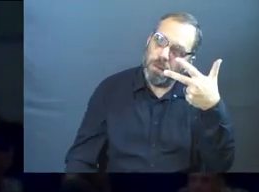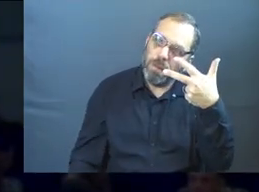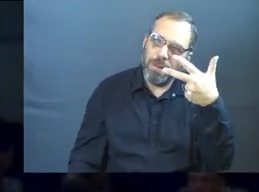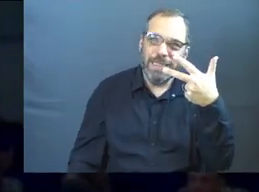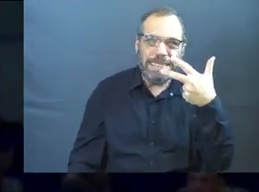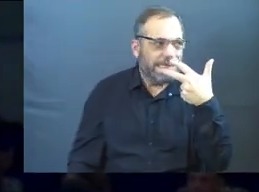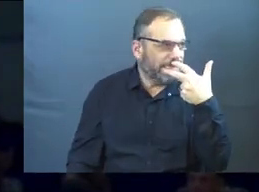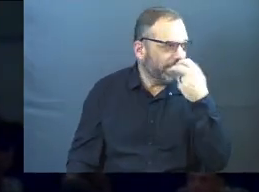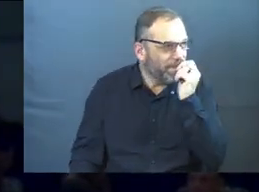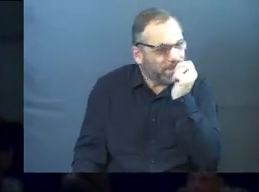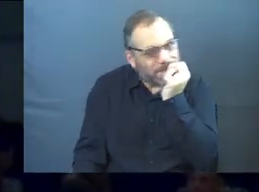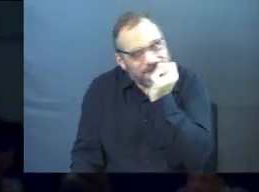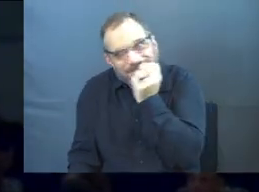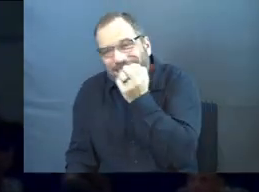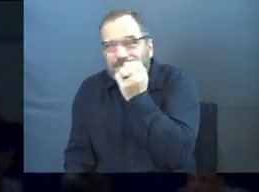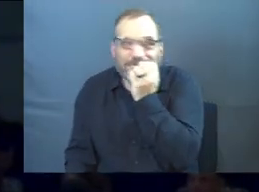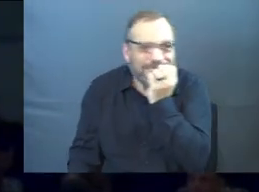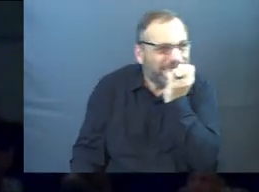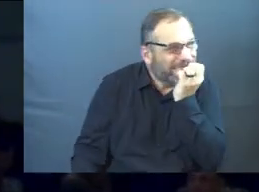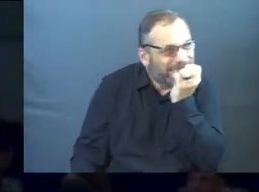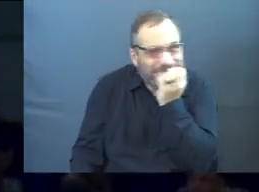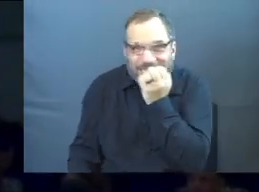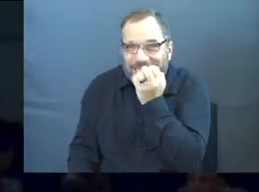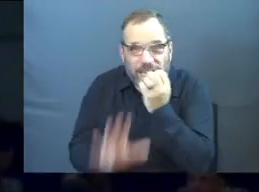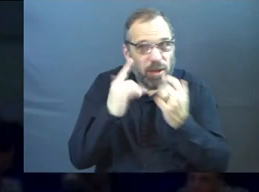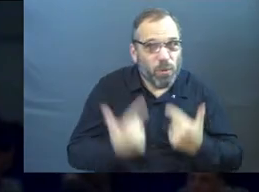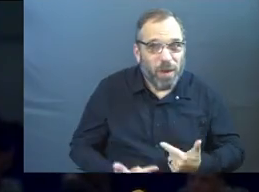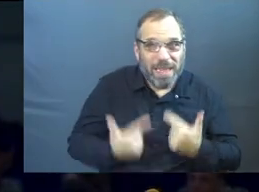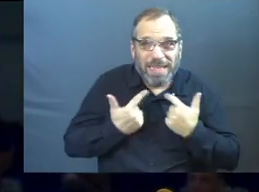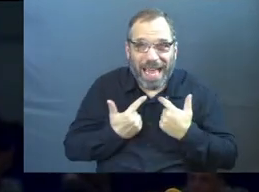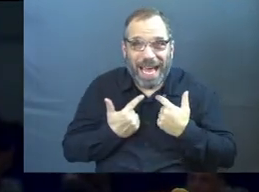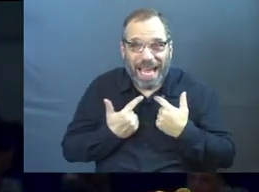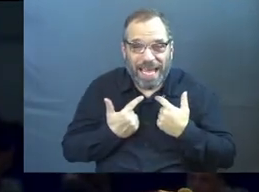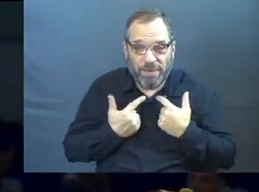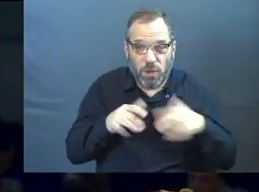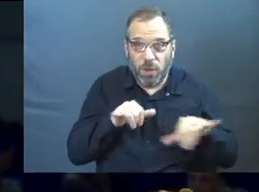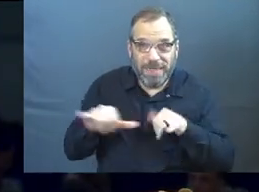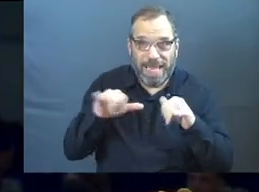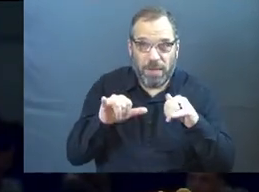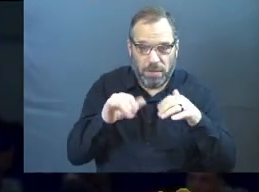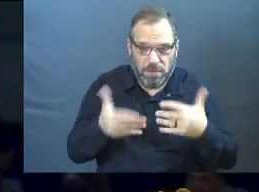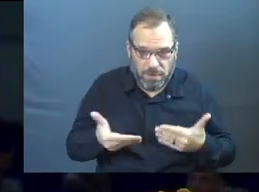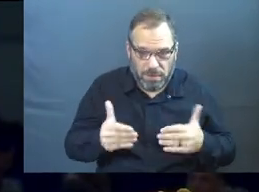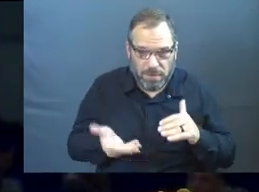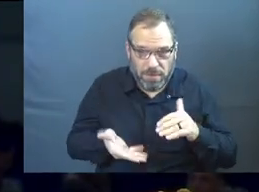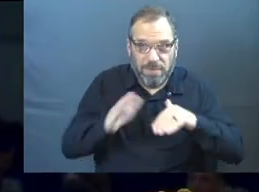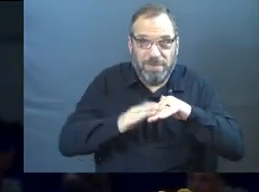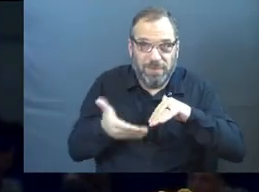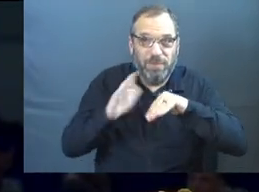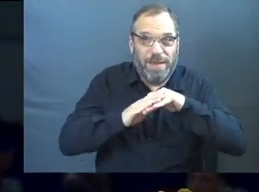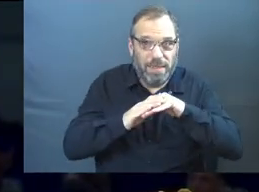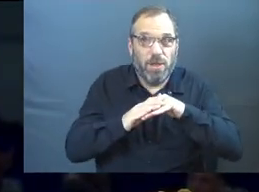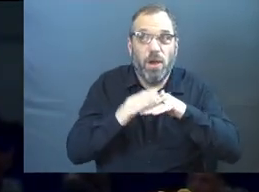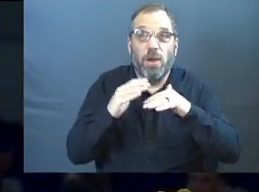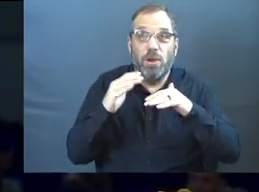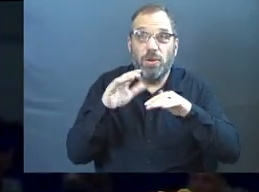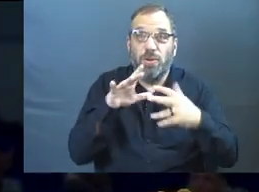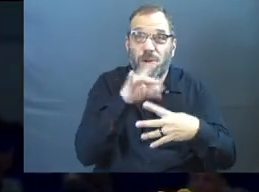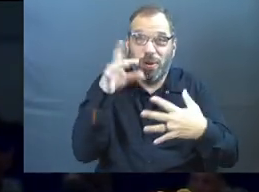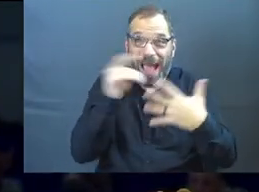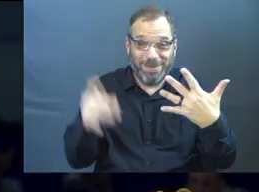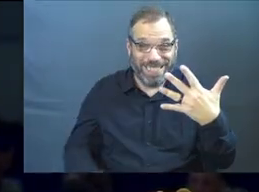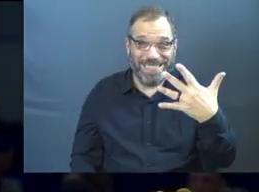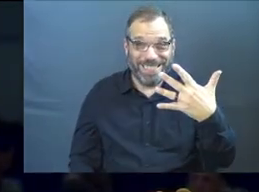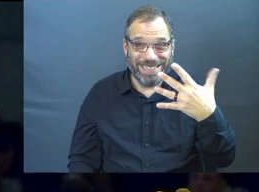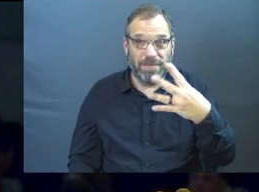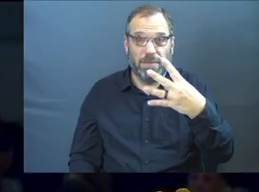And if I could kindly say it back to you, I would say every time in your life that you raise your standards, it will limit your options.